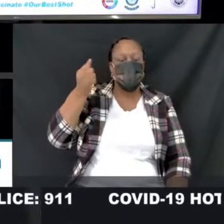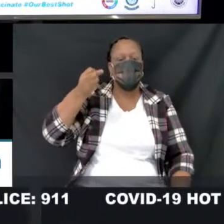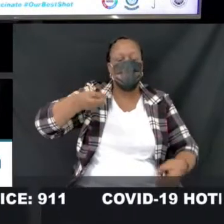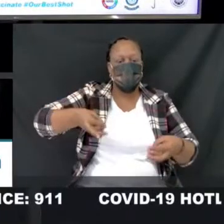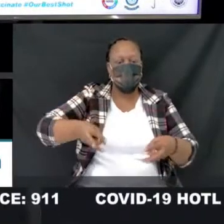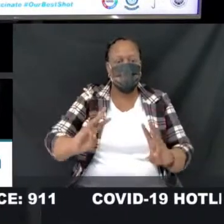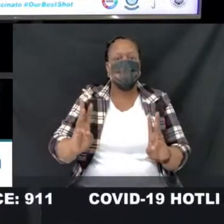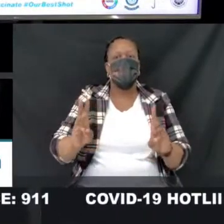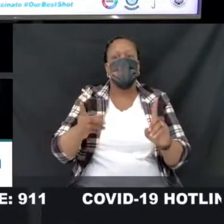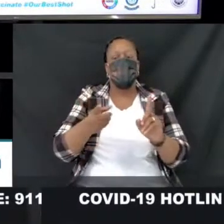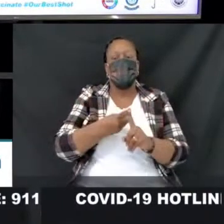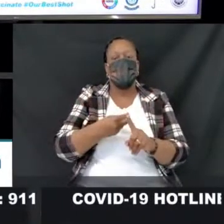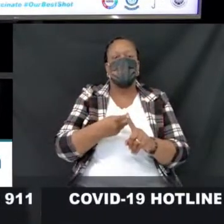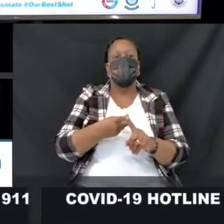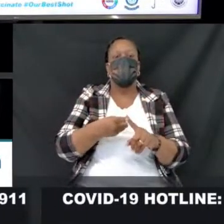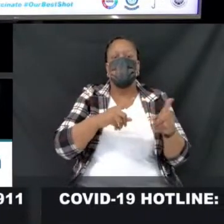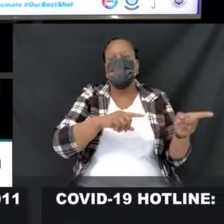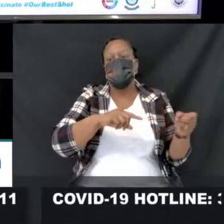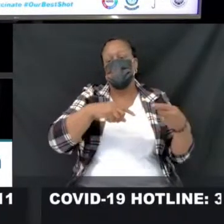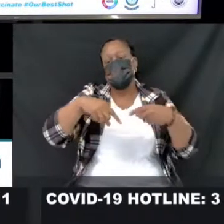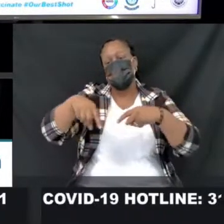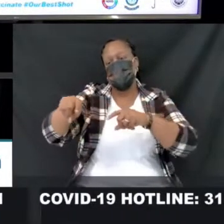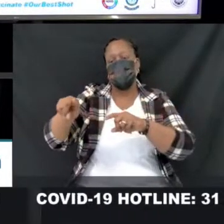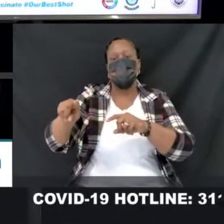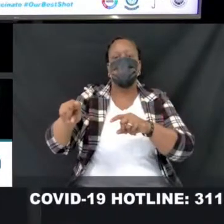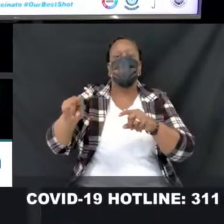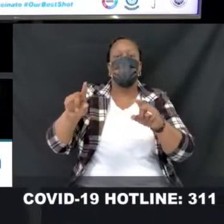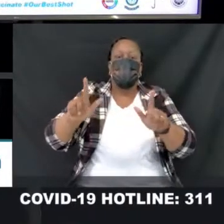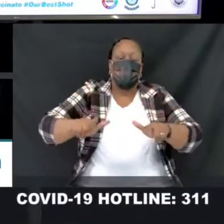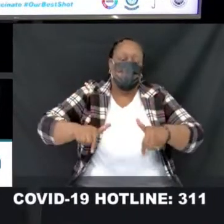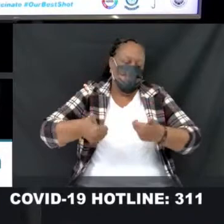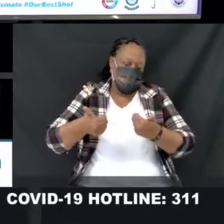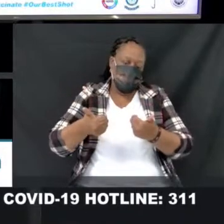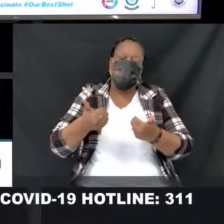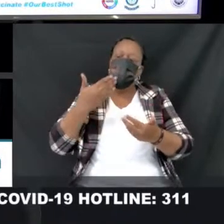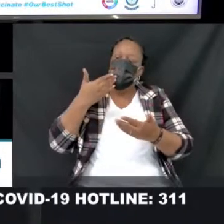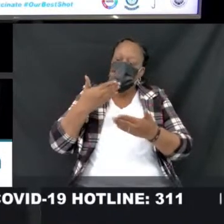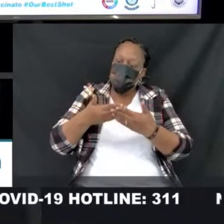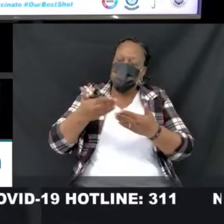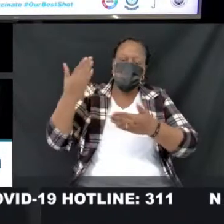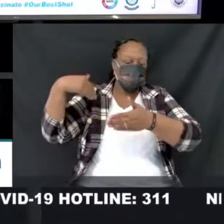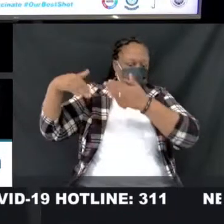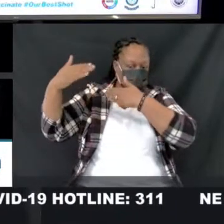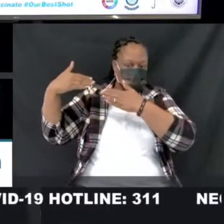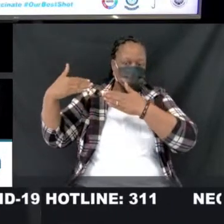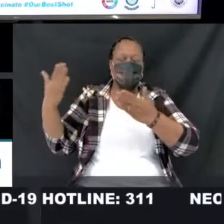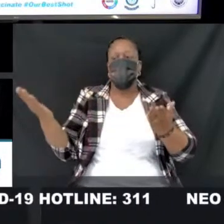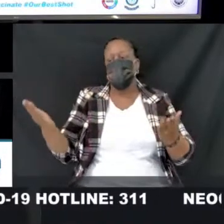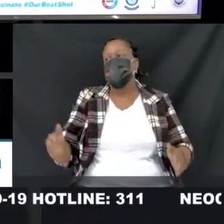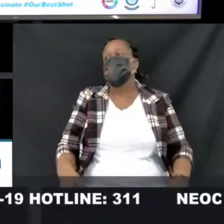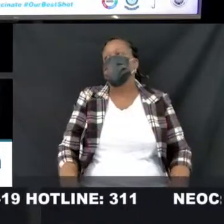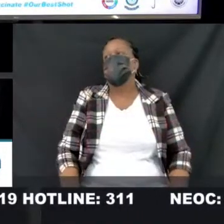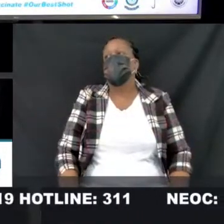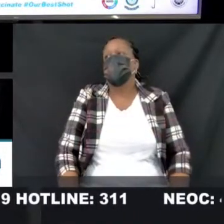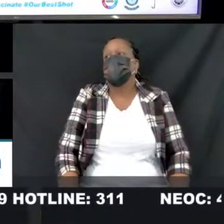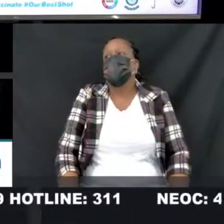to the near-free movement of people and mass gatherings we had in the pre-pandemic era.